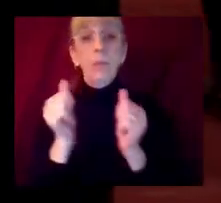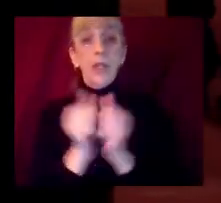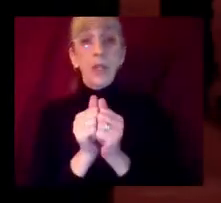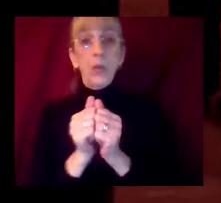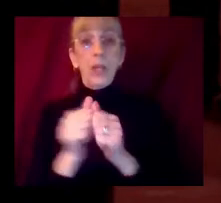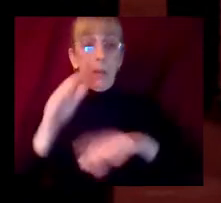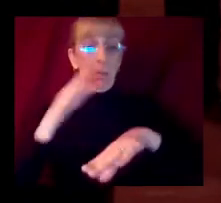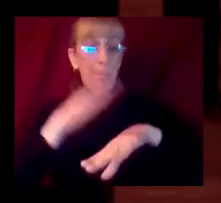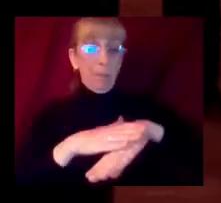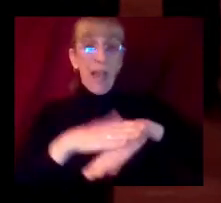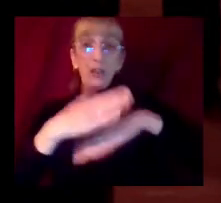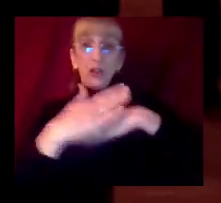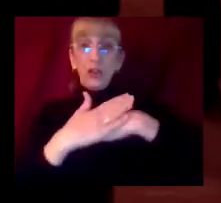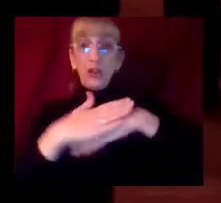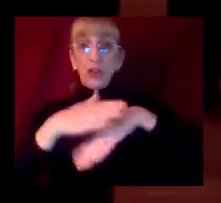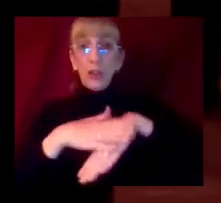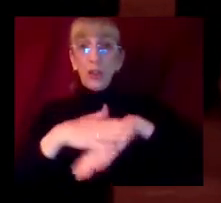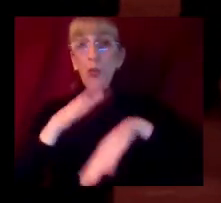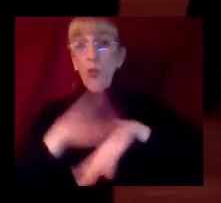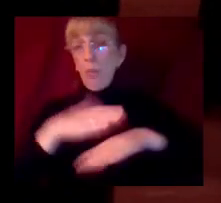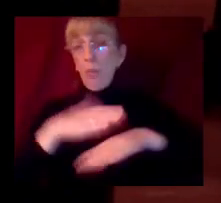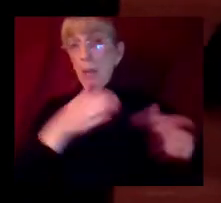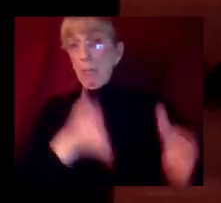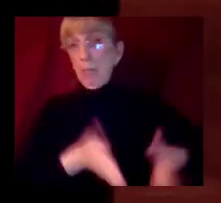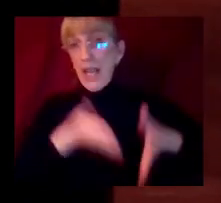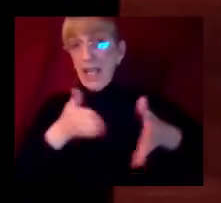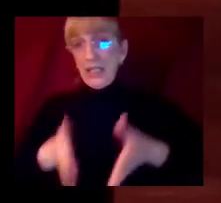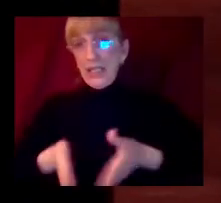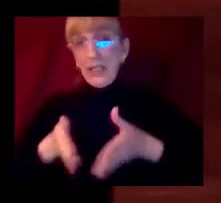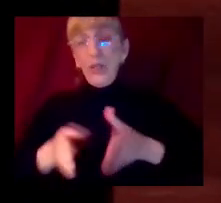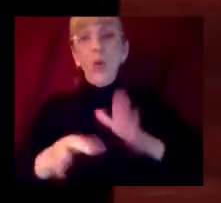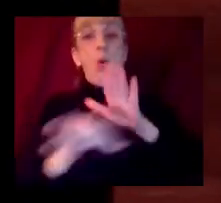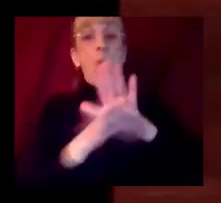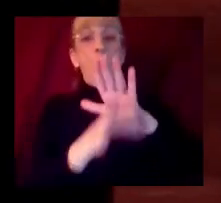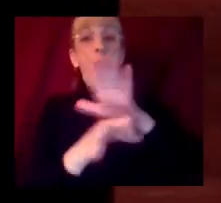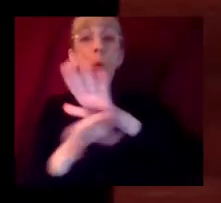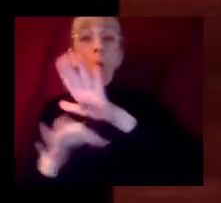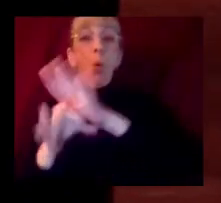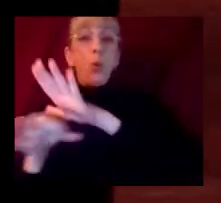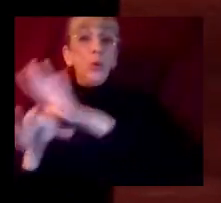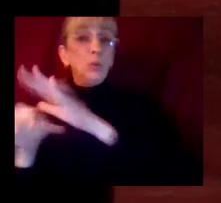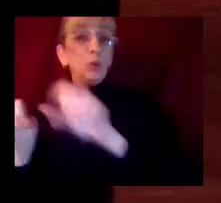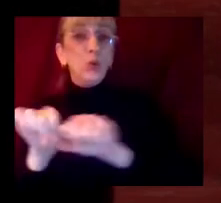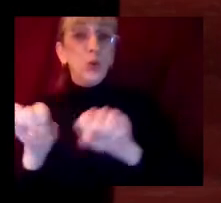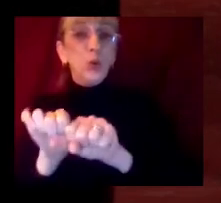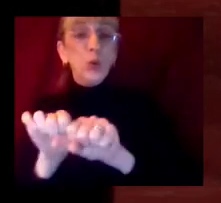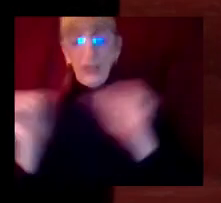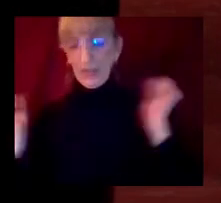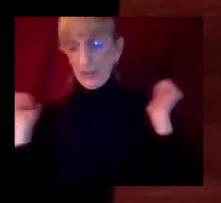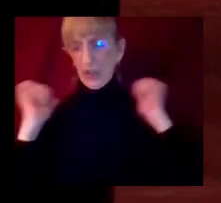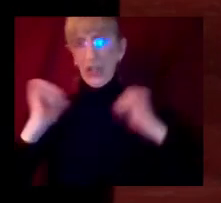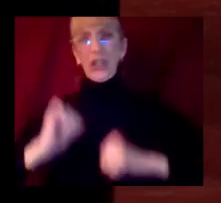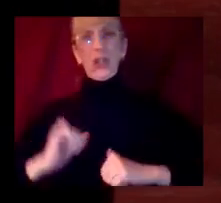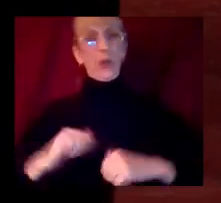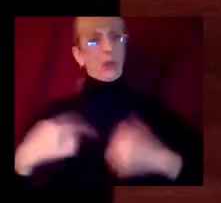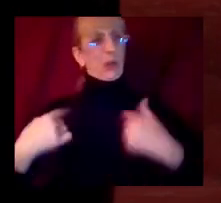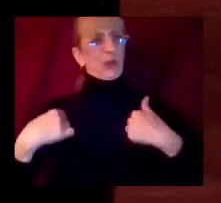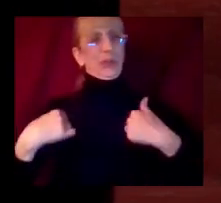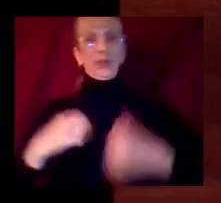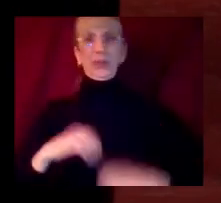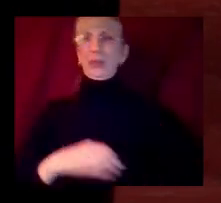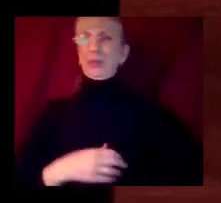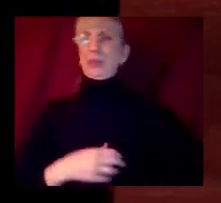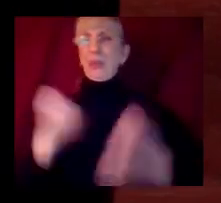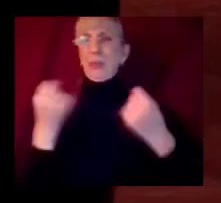breeches, holes in both my shoes, in my coat of many colors, I hurried off to